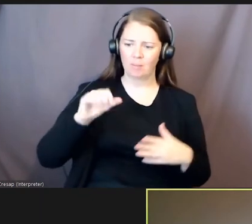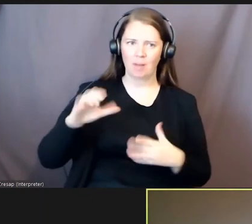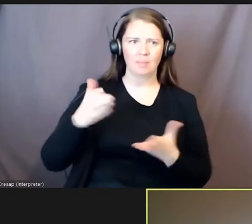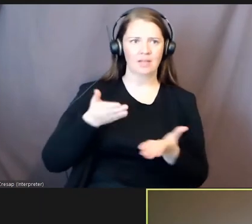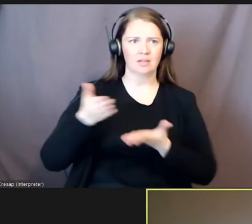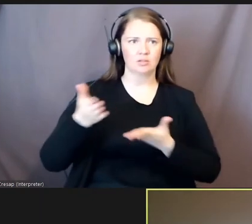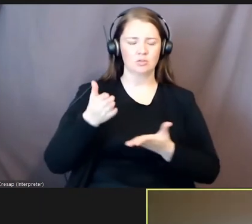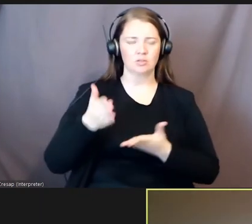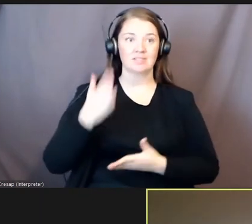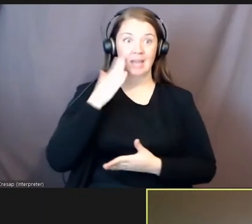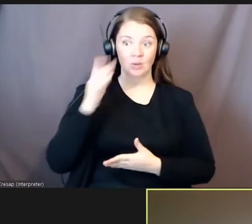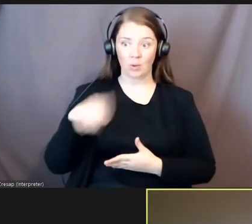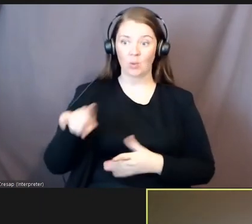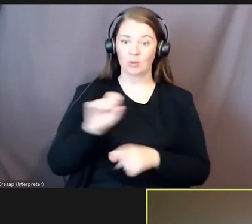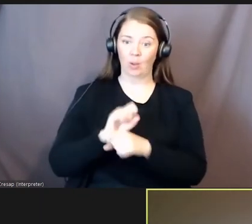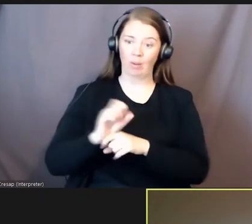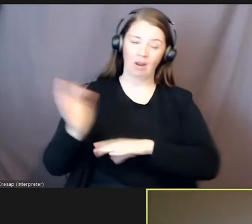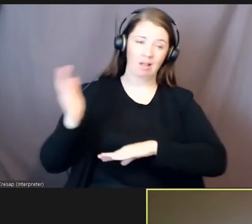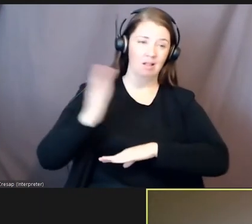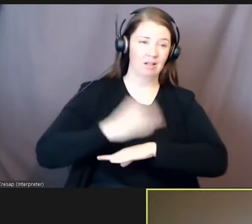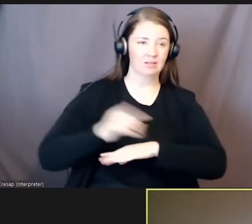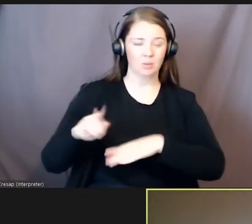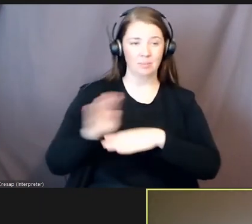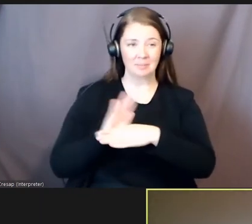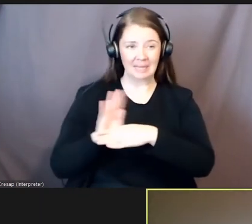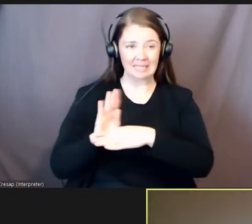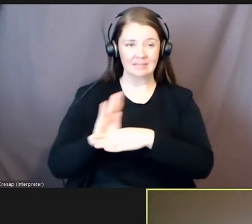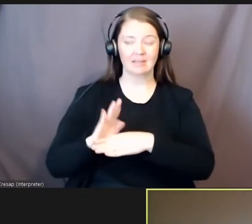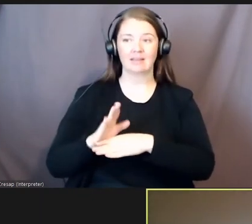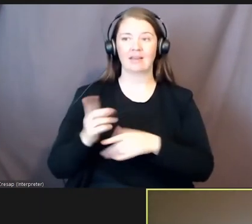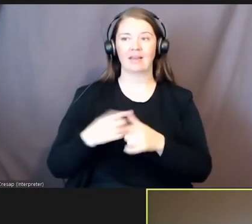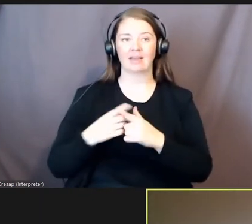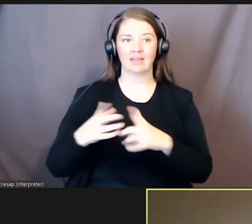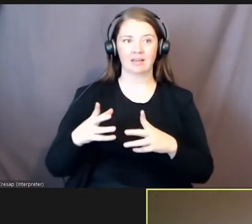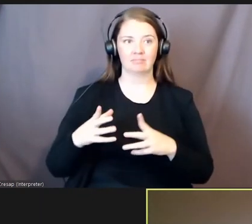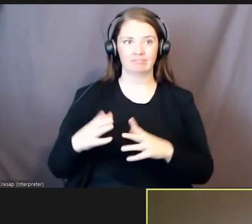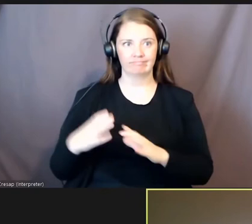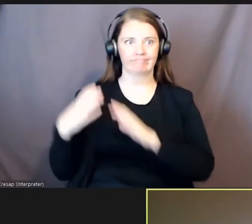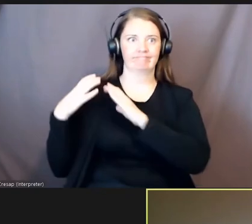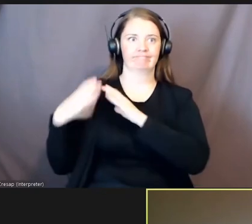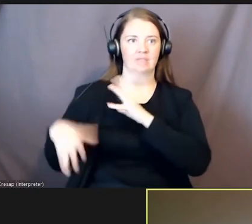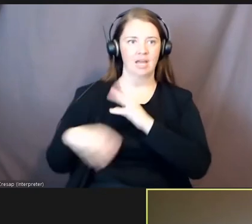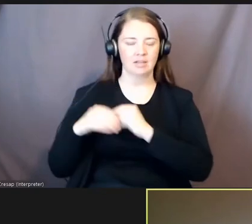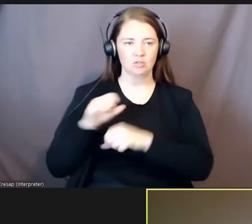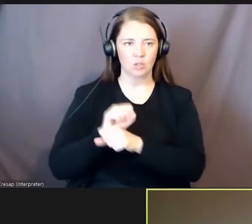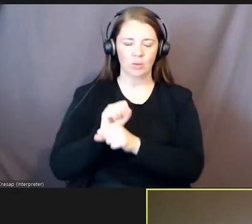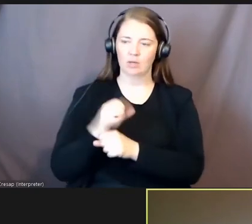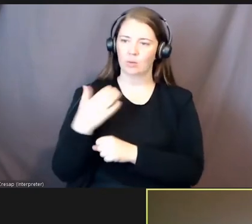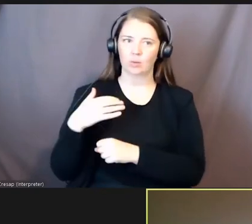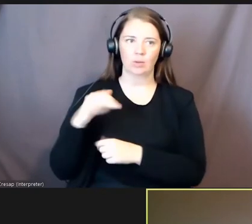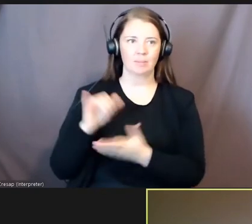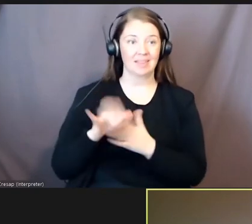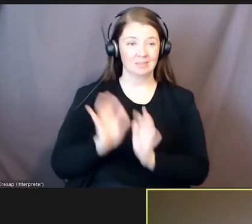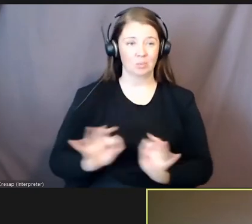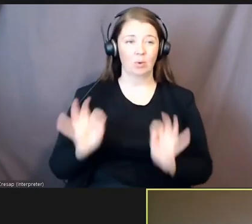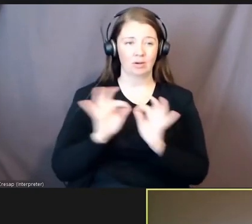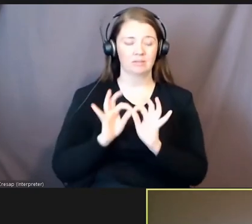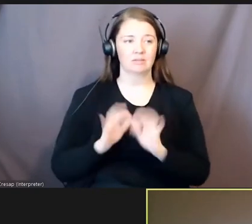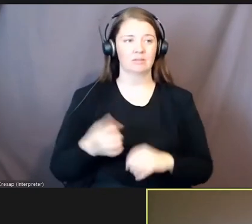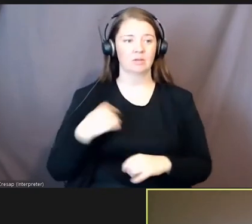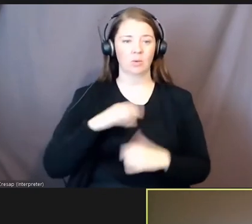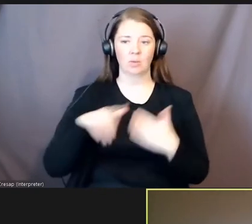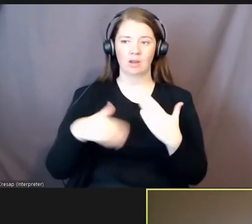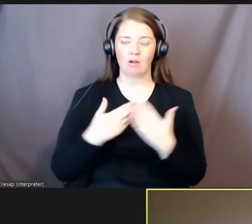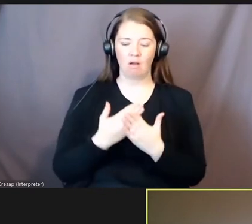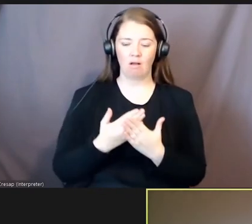have day jobs and are very, very busy, and taking on this additional work is really important. I think obviously as we're all addressing